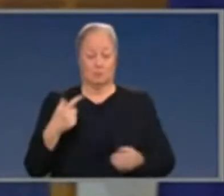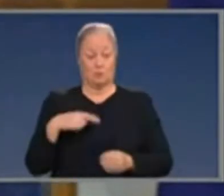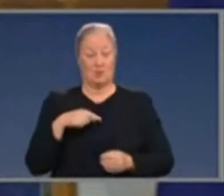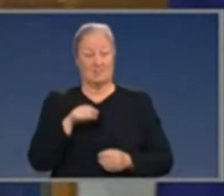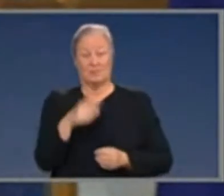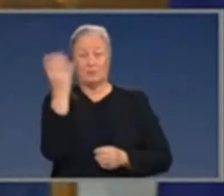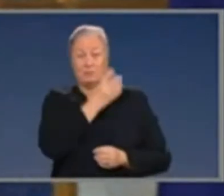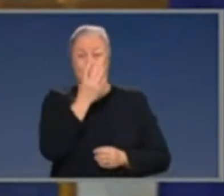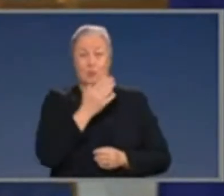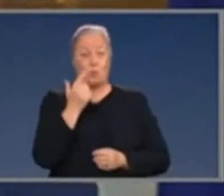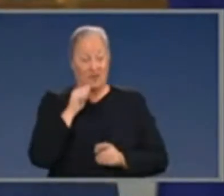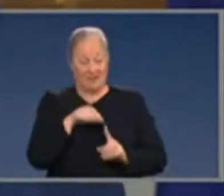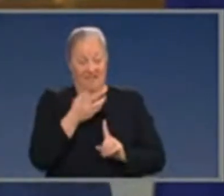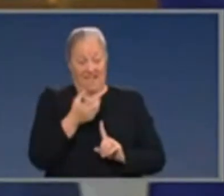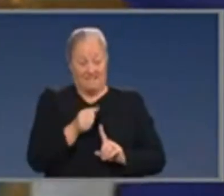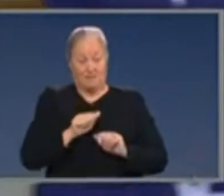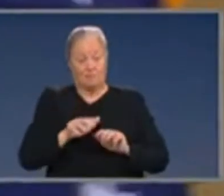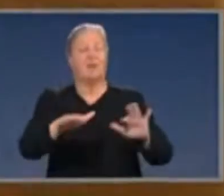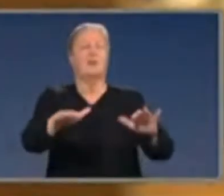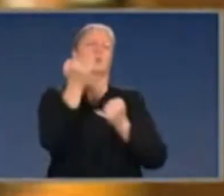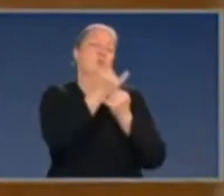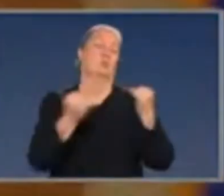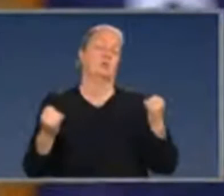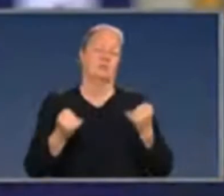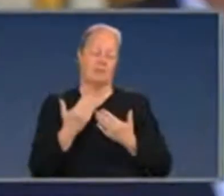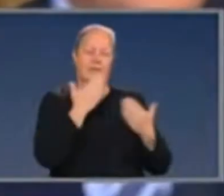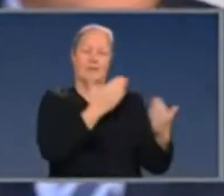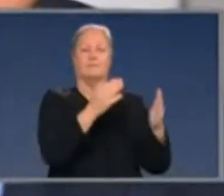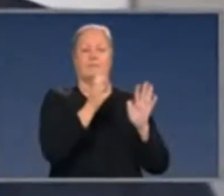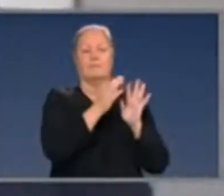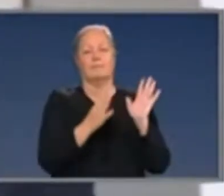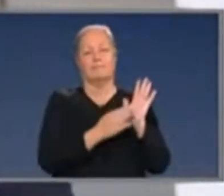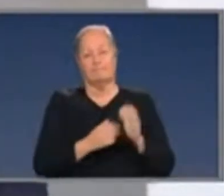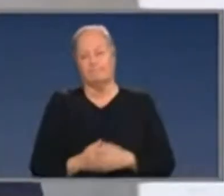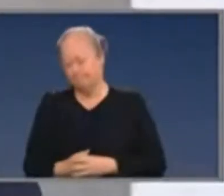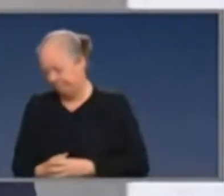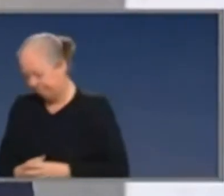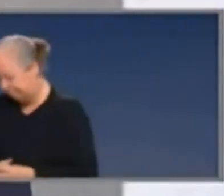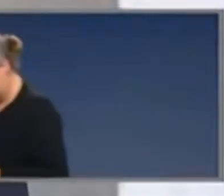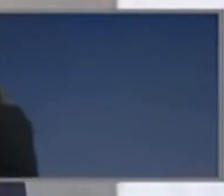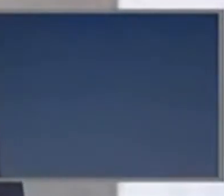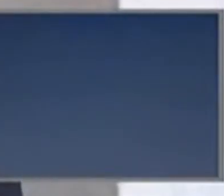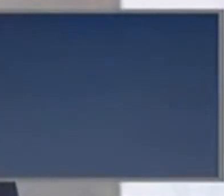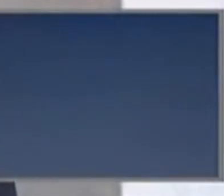transmission that has caused this problem. Thanks, Prime Minister. Thanks, Brendan.